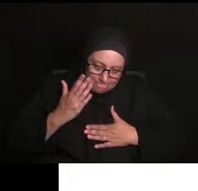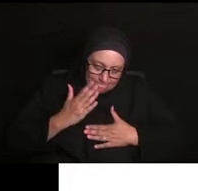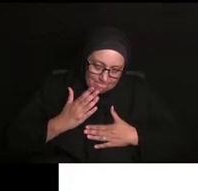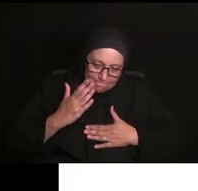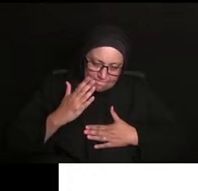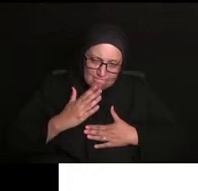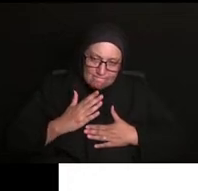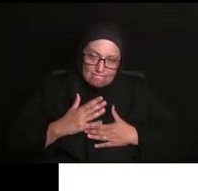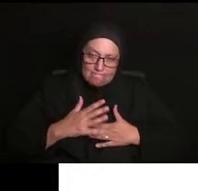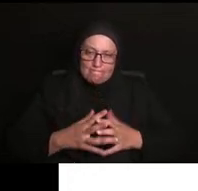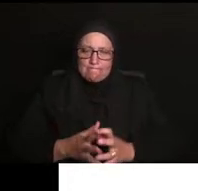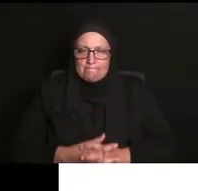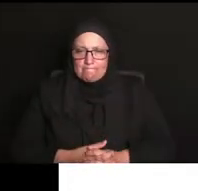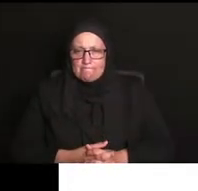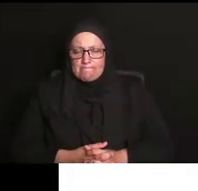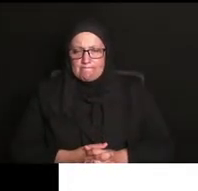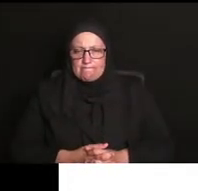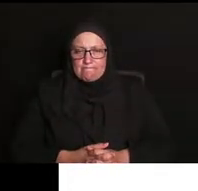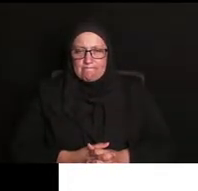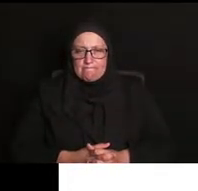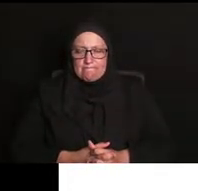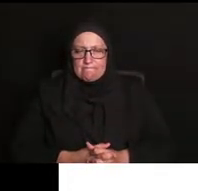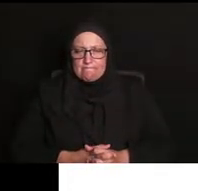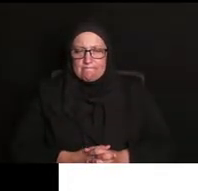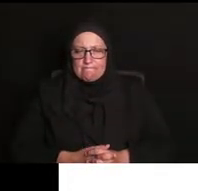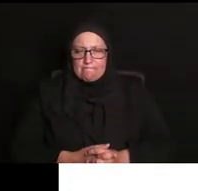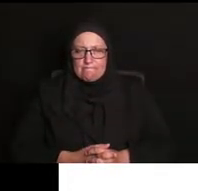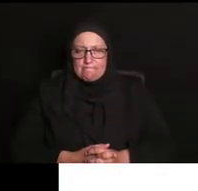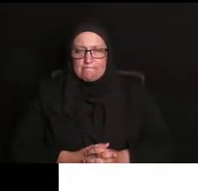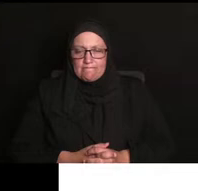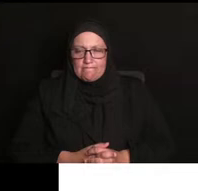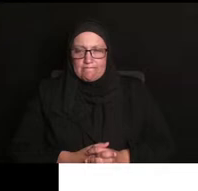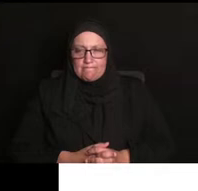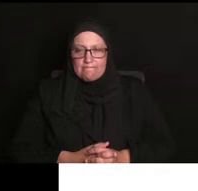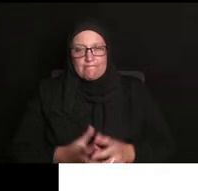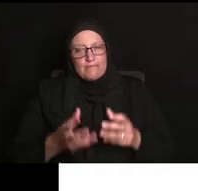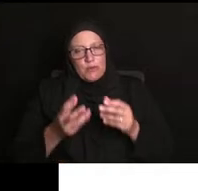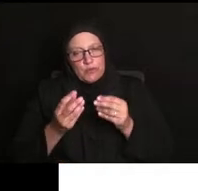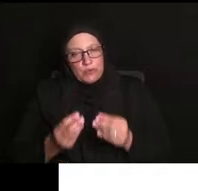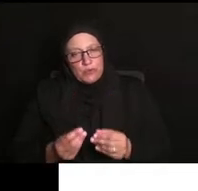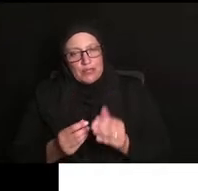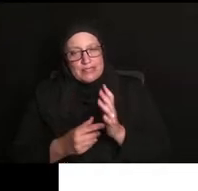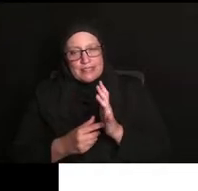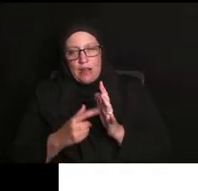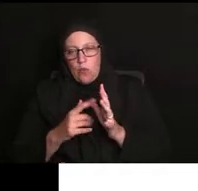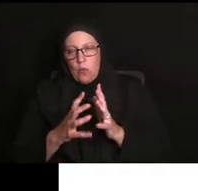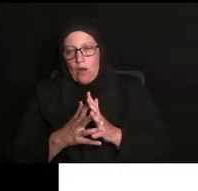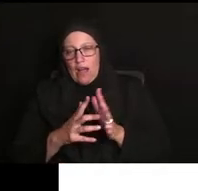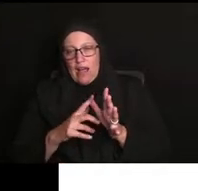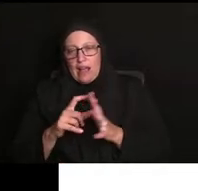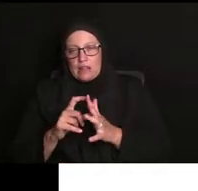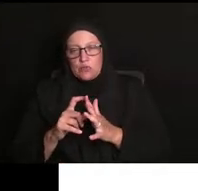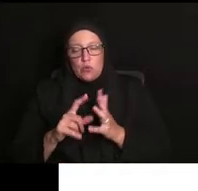side. I usually say habibi. This tawadu'